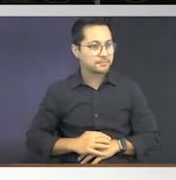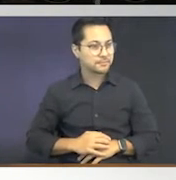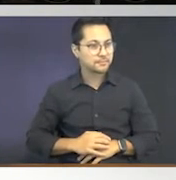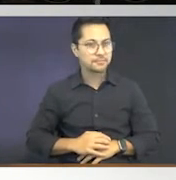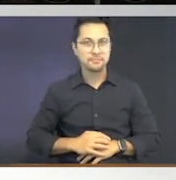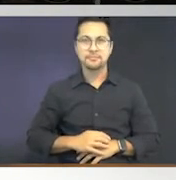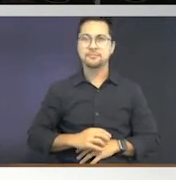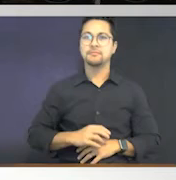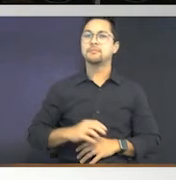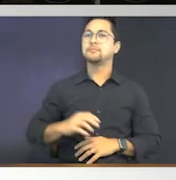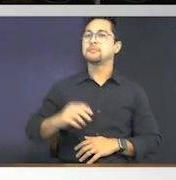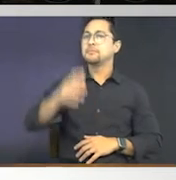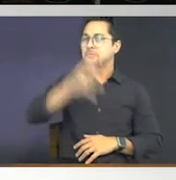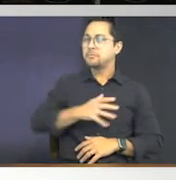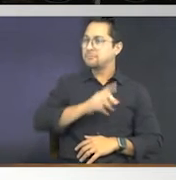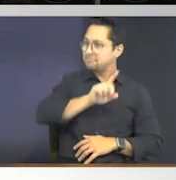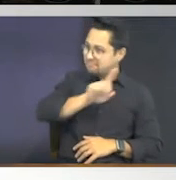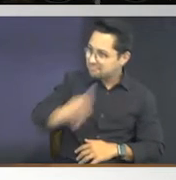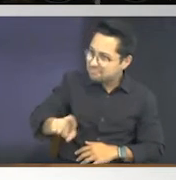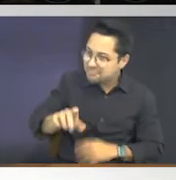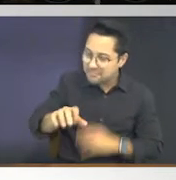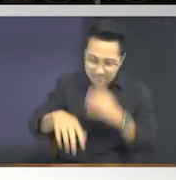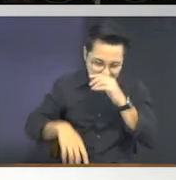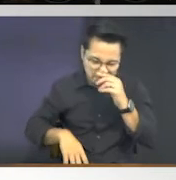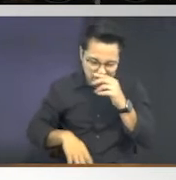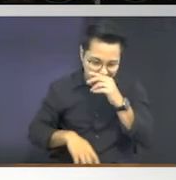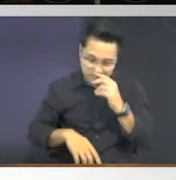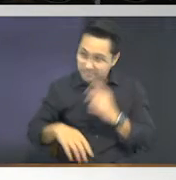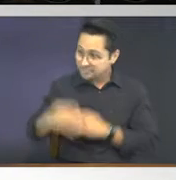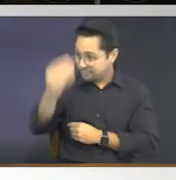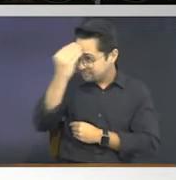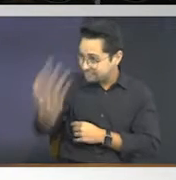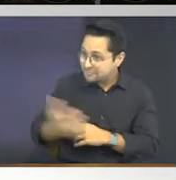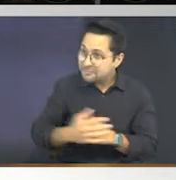The stewardess comes in and says,